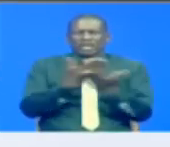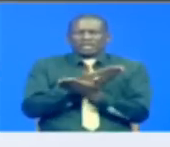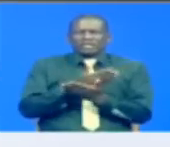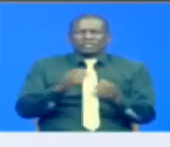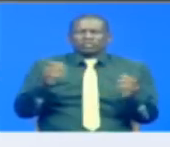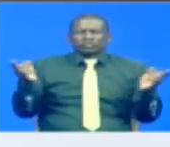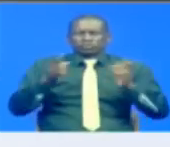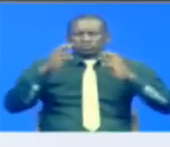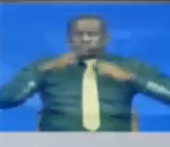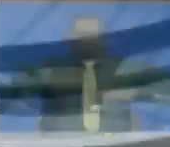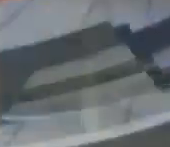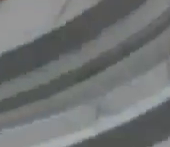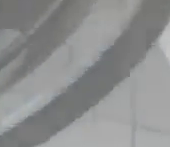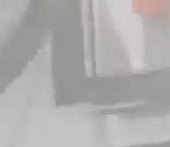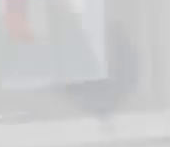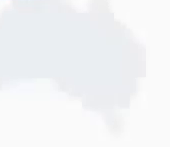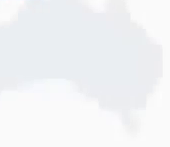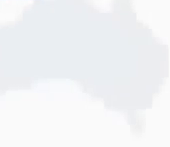we return.